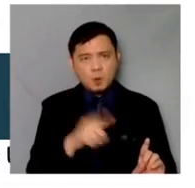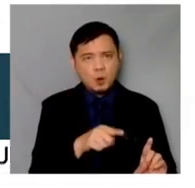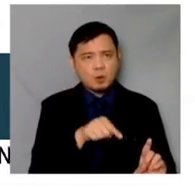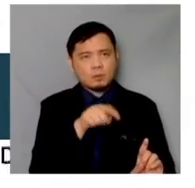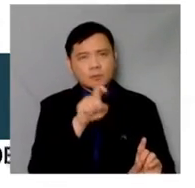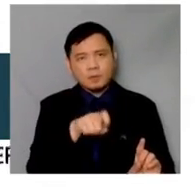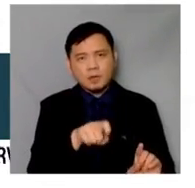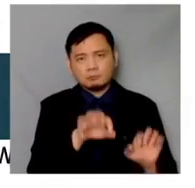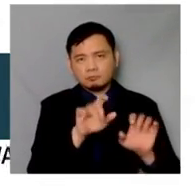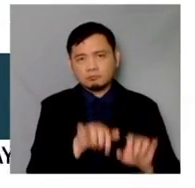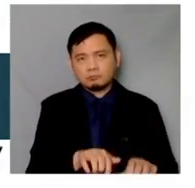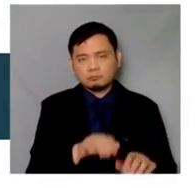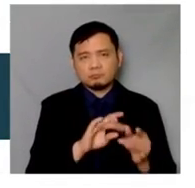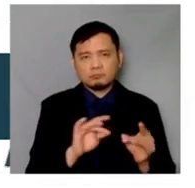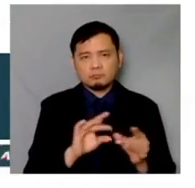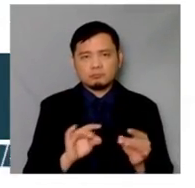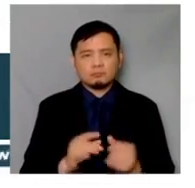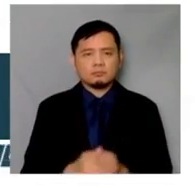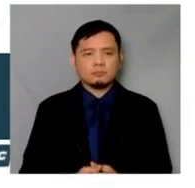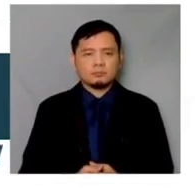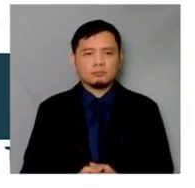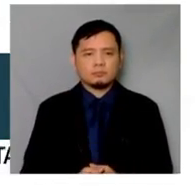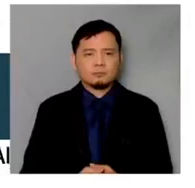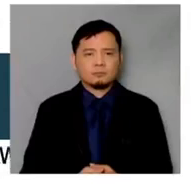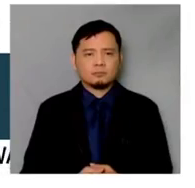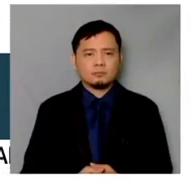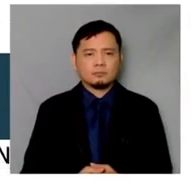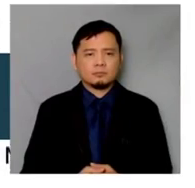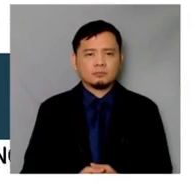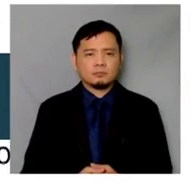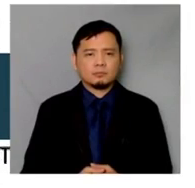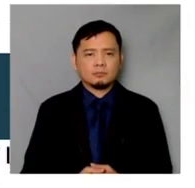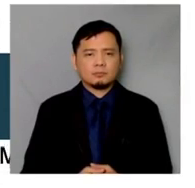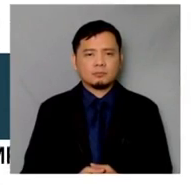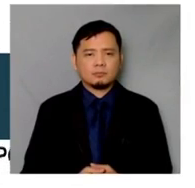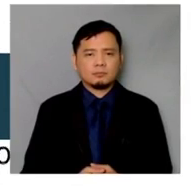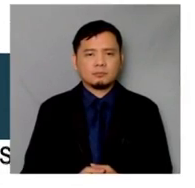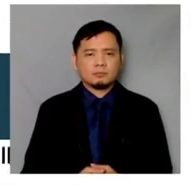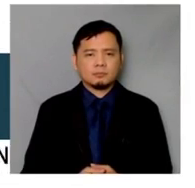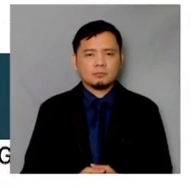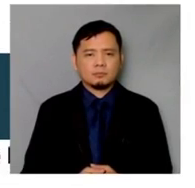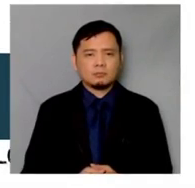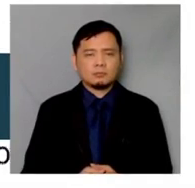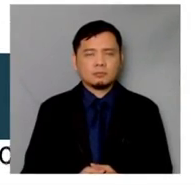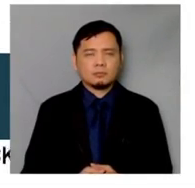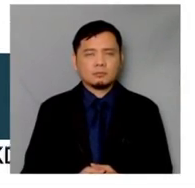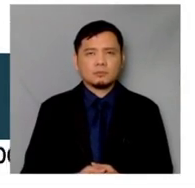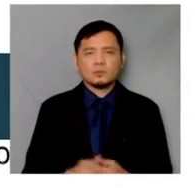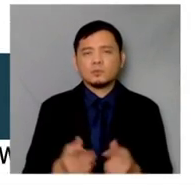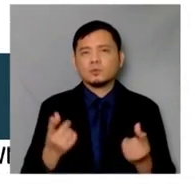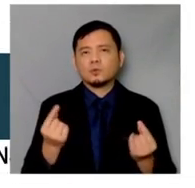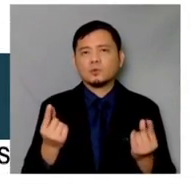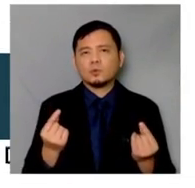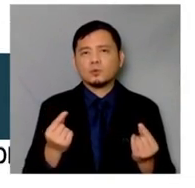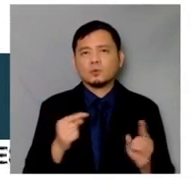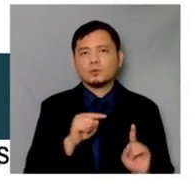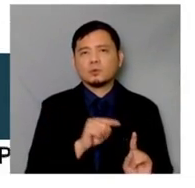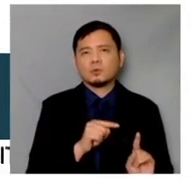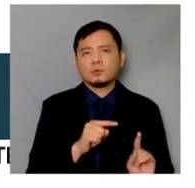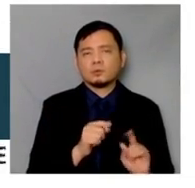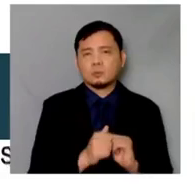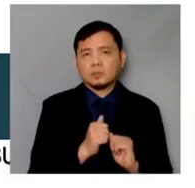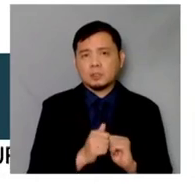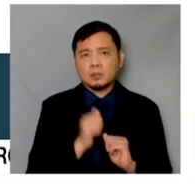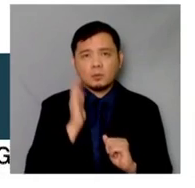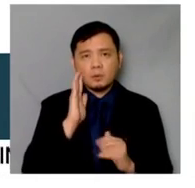execute that affidavit, those affidavits rather. Attorney, what is your next step for Mr. Ragos? Will you be filing the recantation in